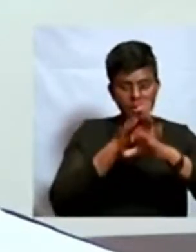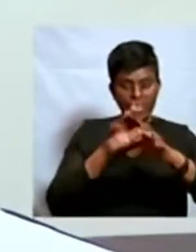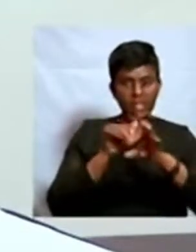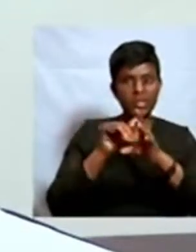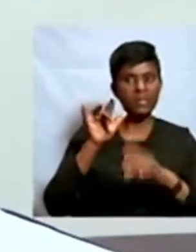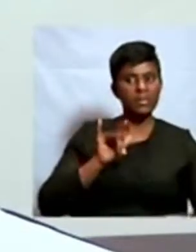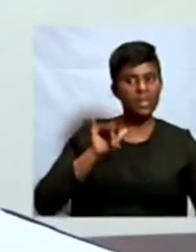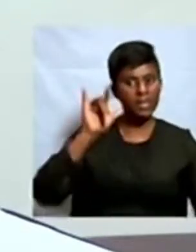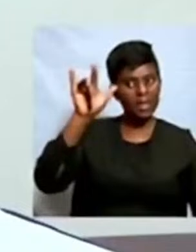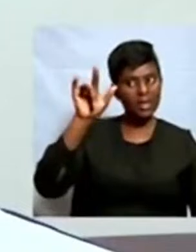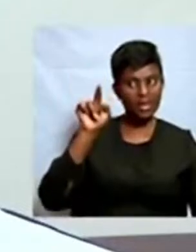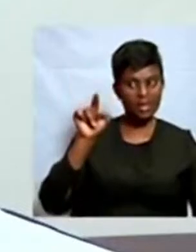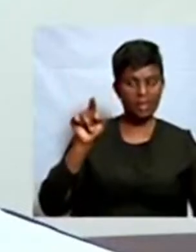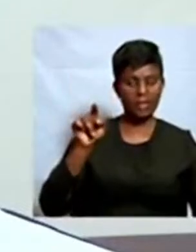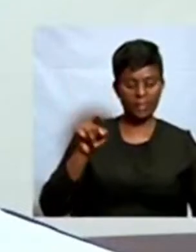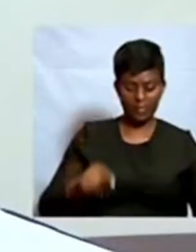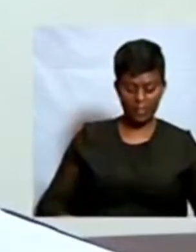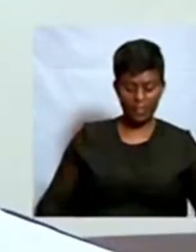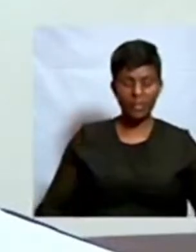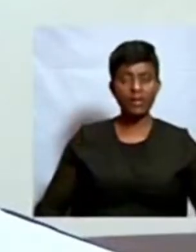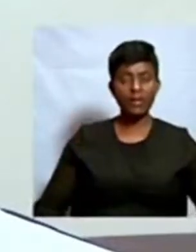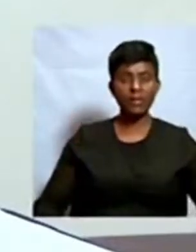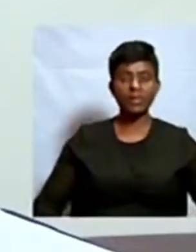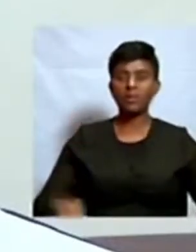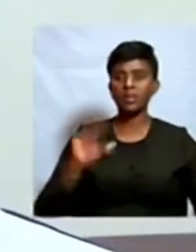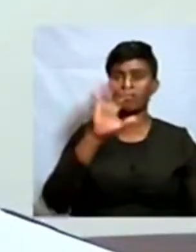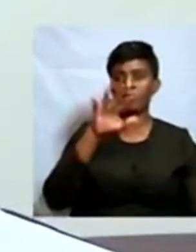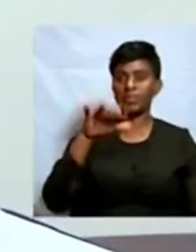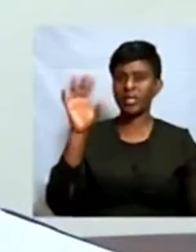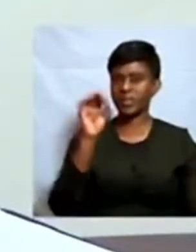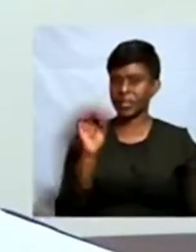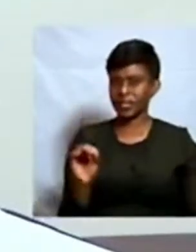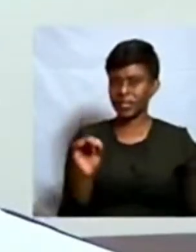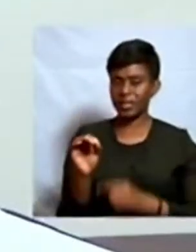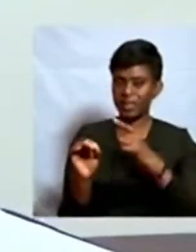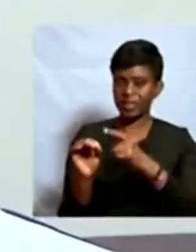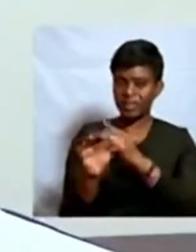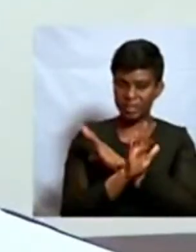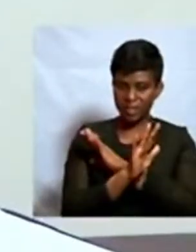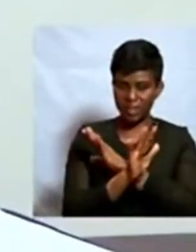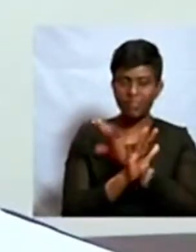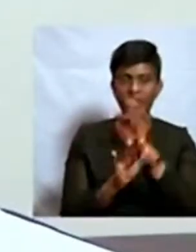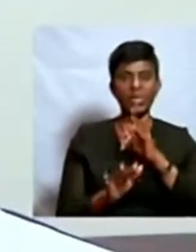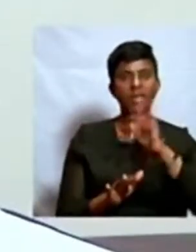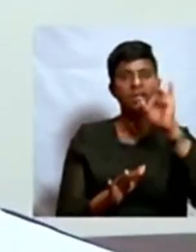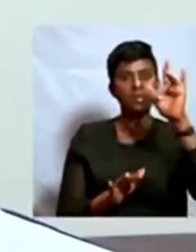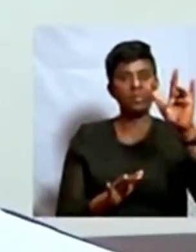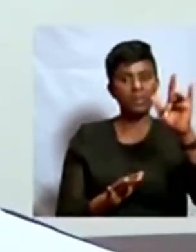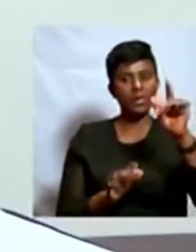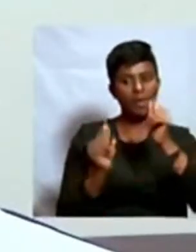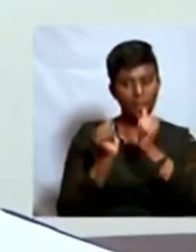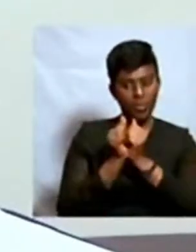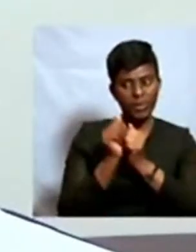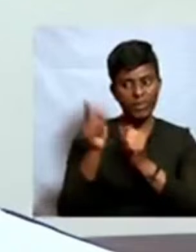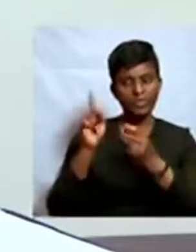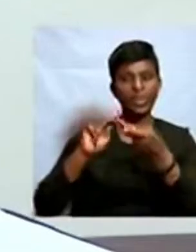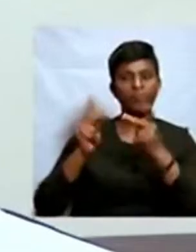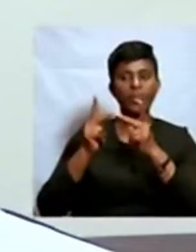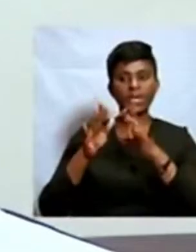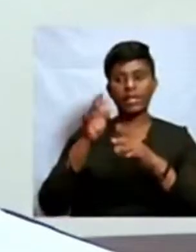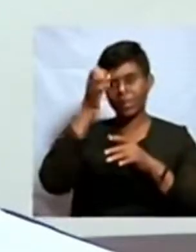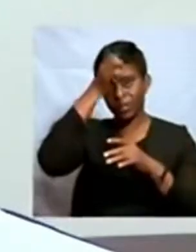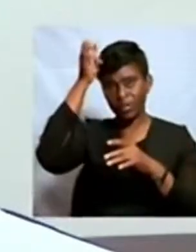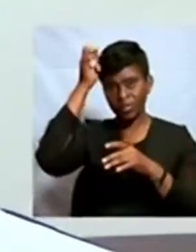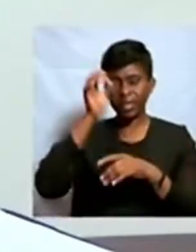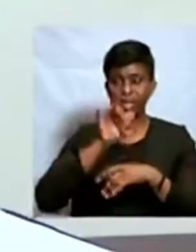industry. We own 55% of Zambia Airways, together with our partners,